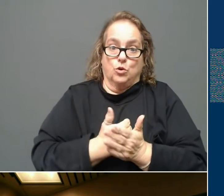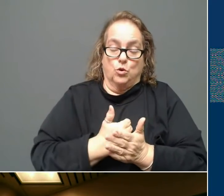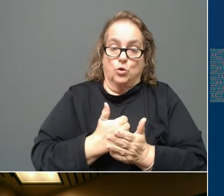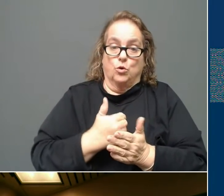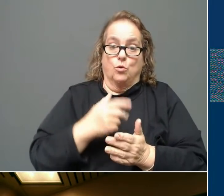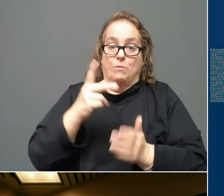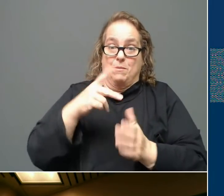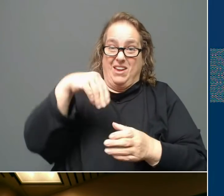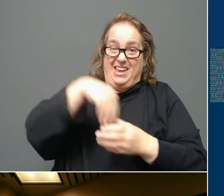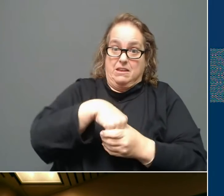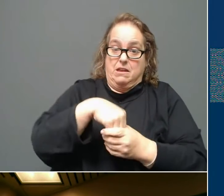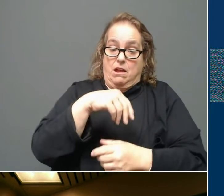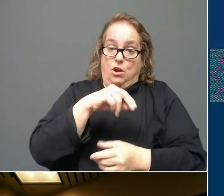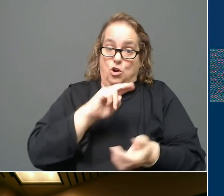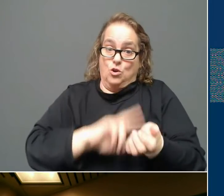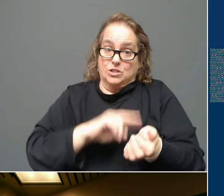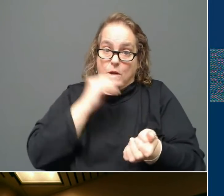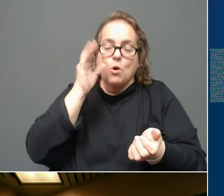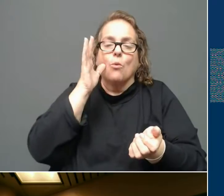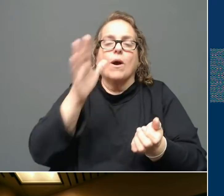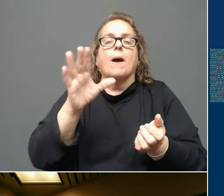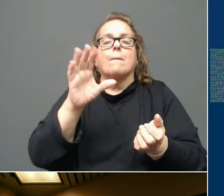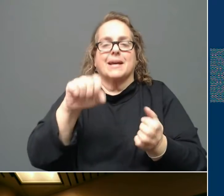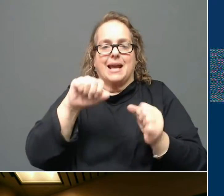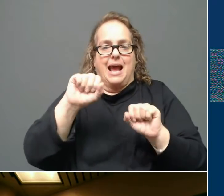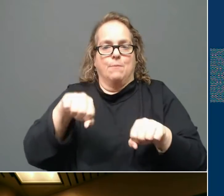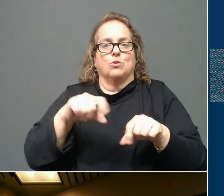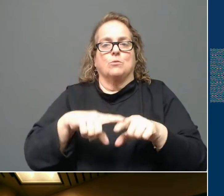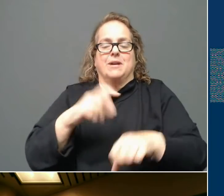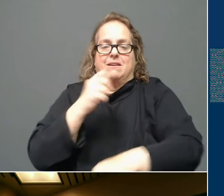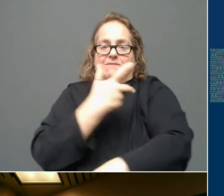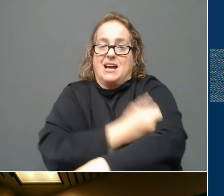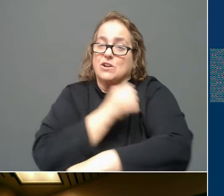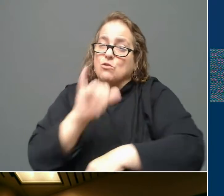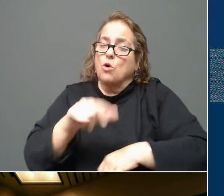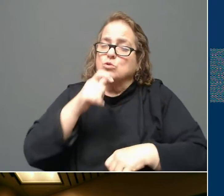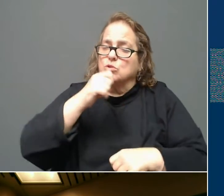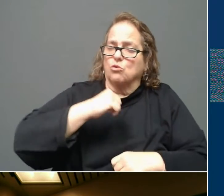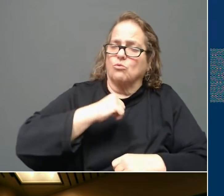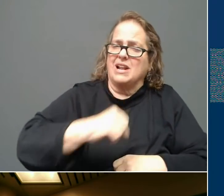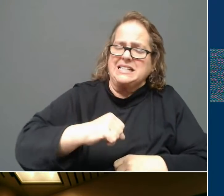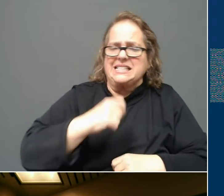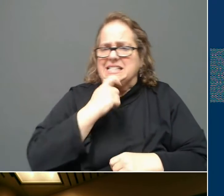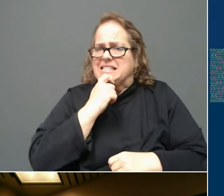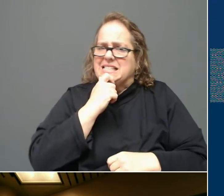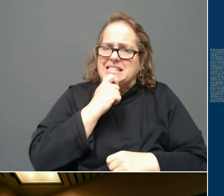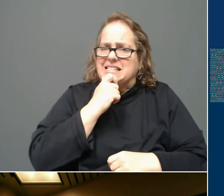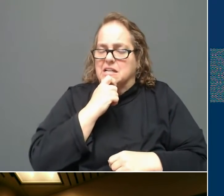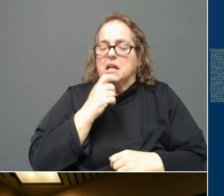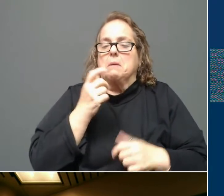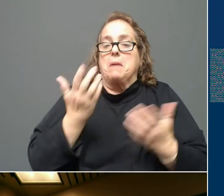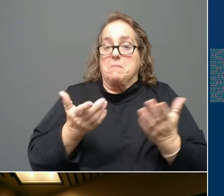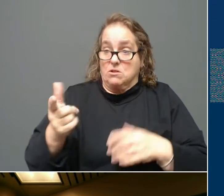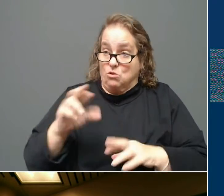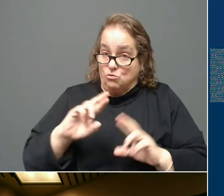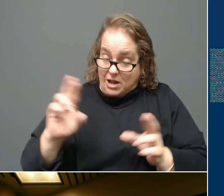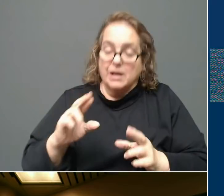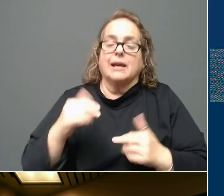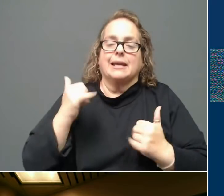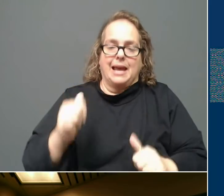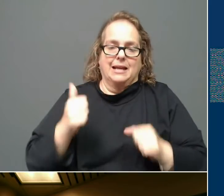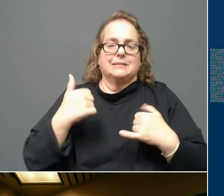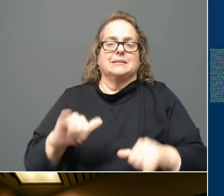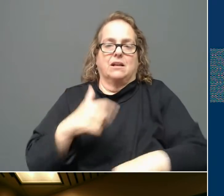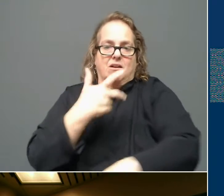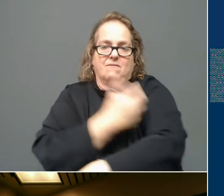be vaccinated. We're truly appreciative to move into this new facet of the vaccine efforts. And with